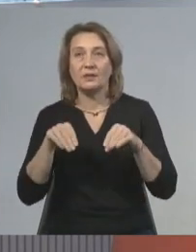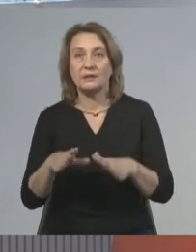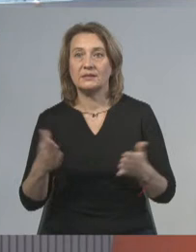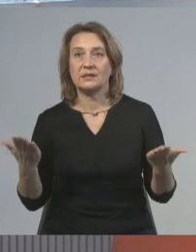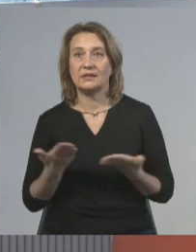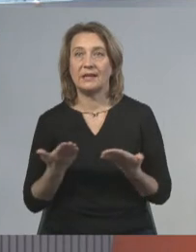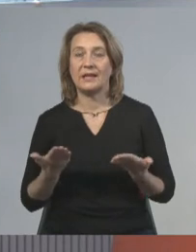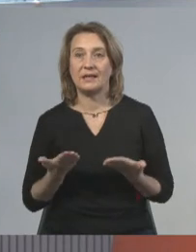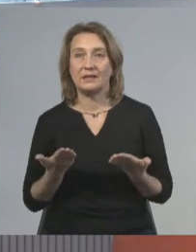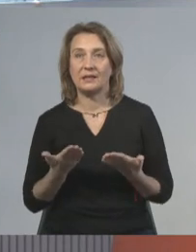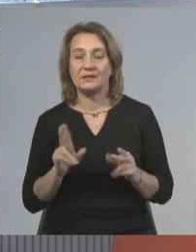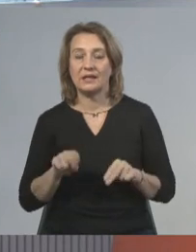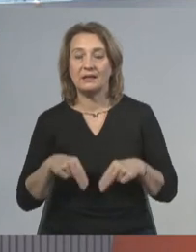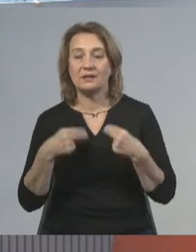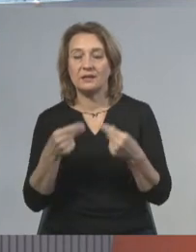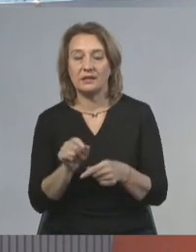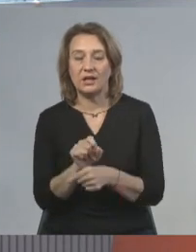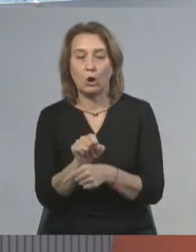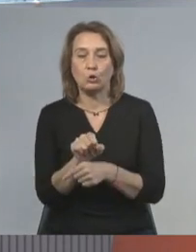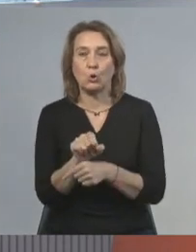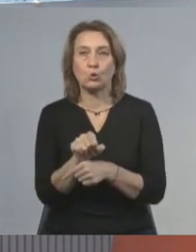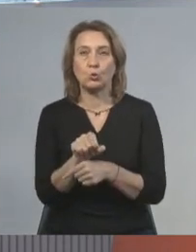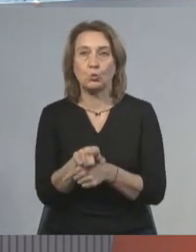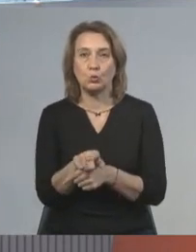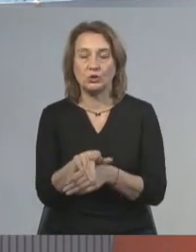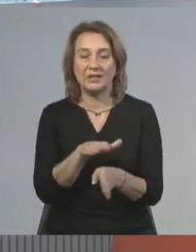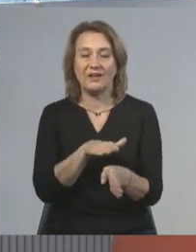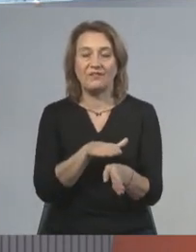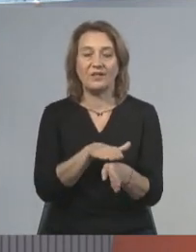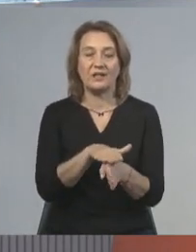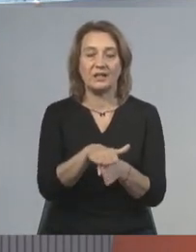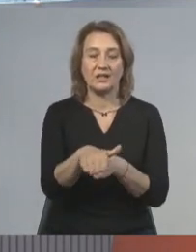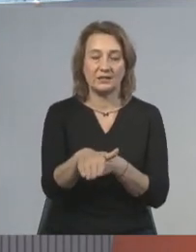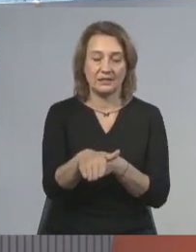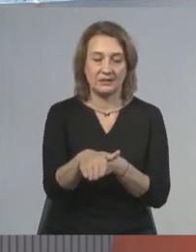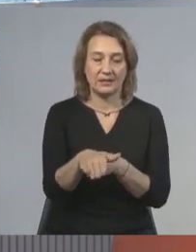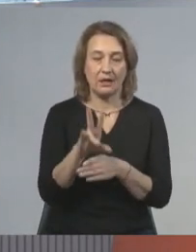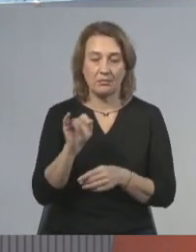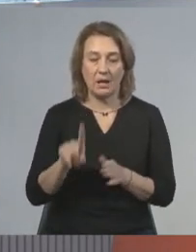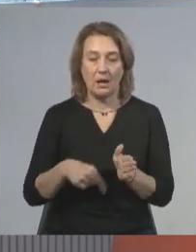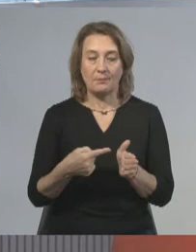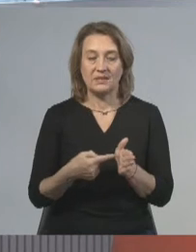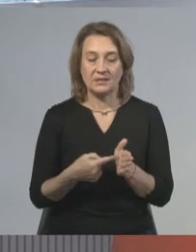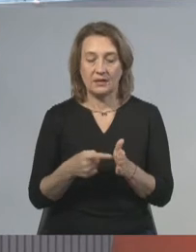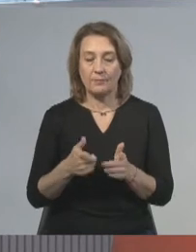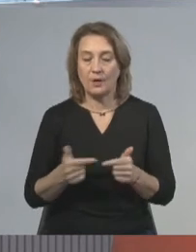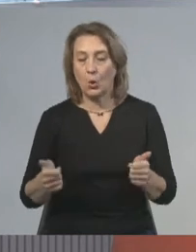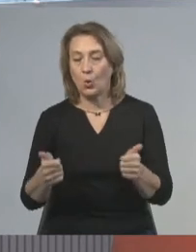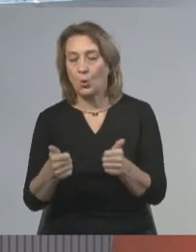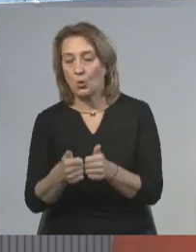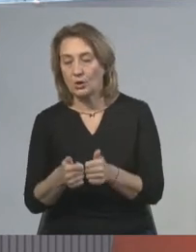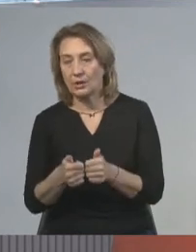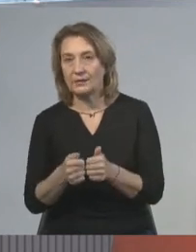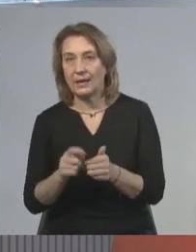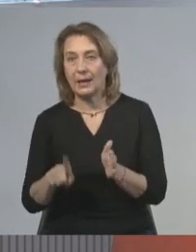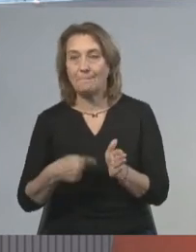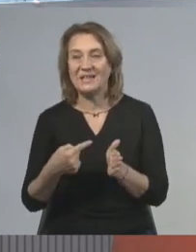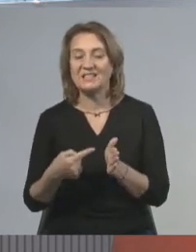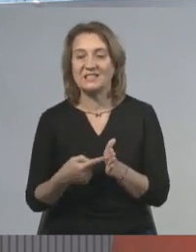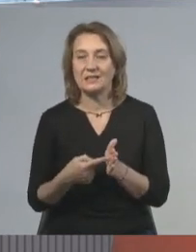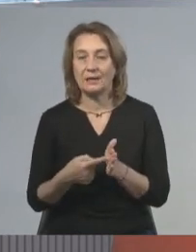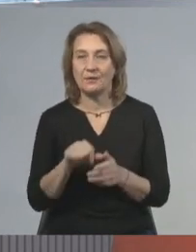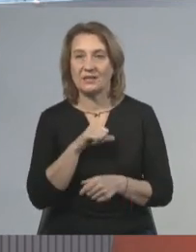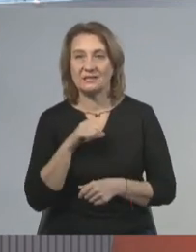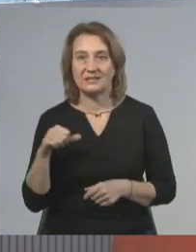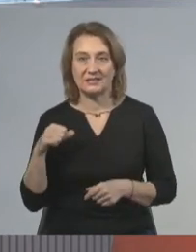decisions on some you know providing some uh recommendations to the executive